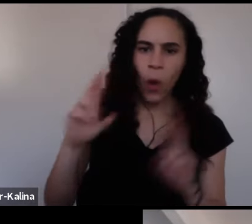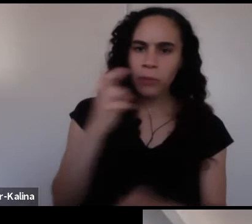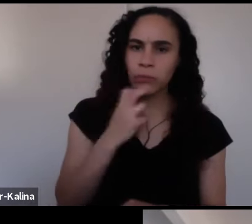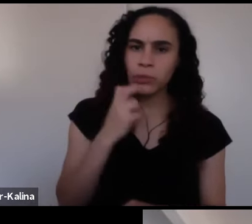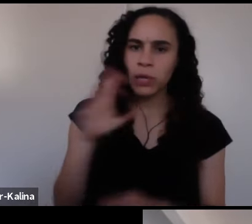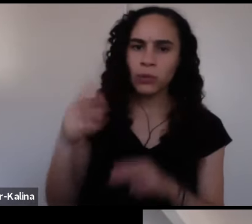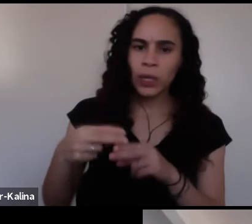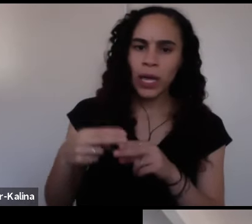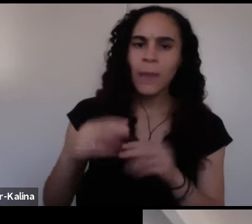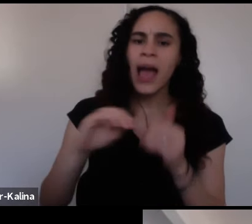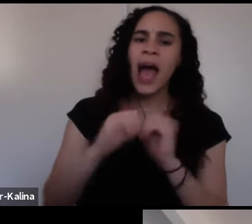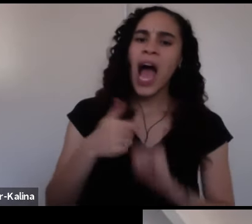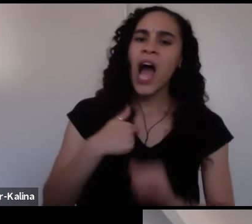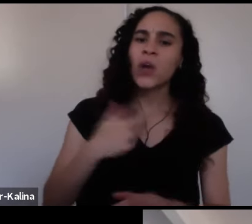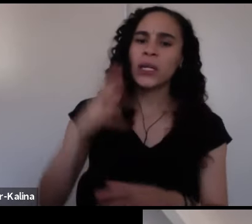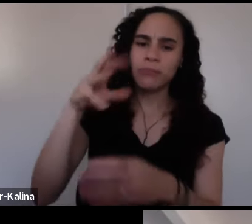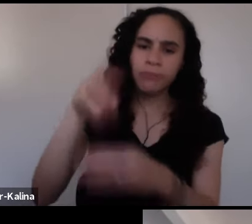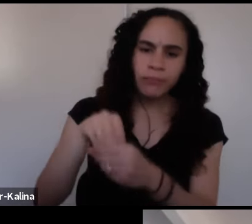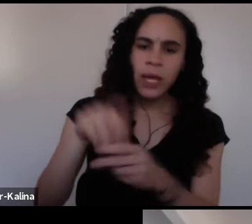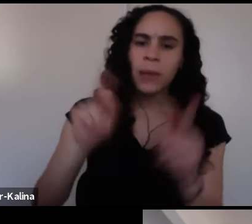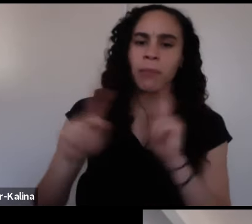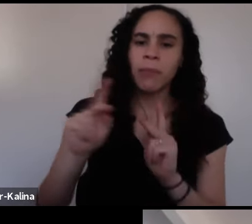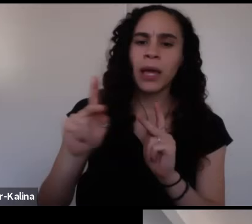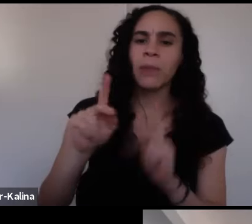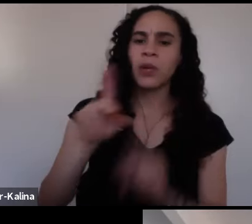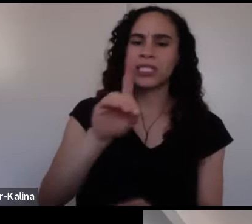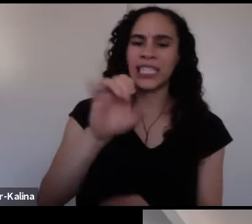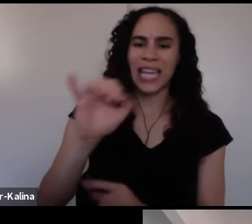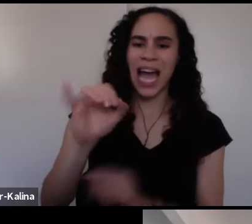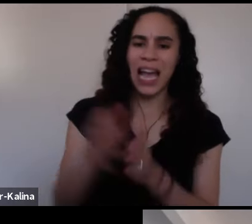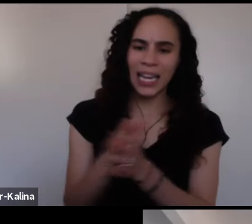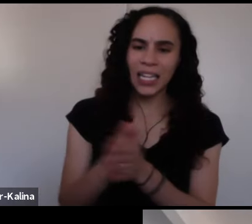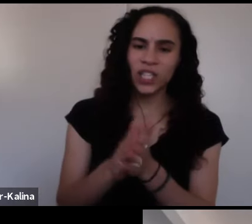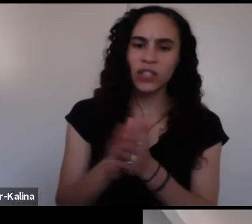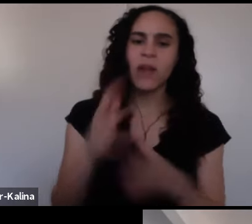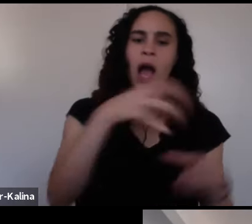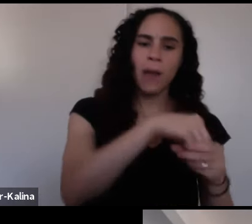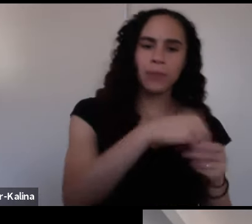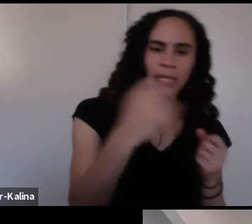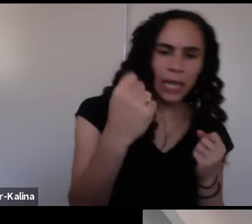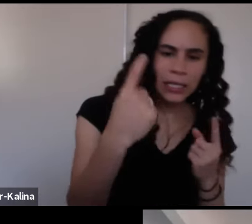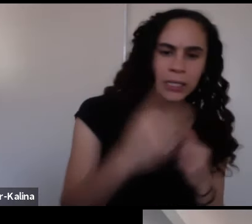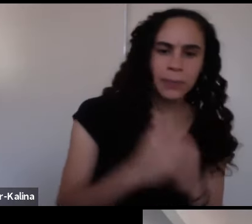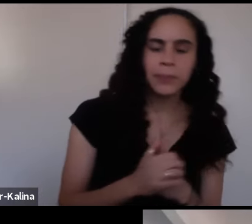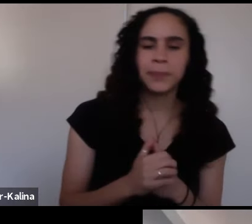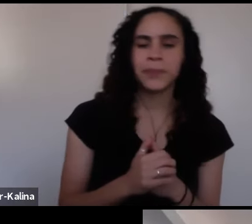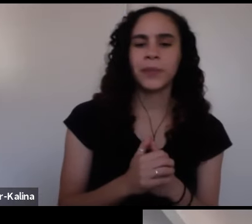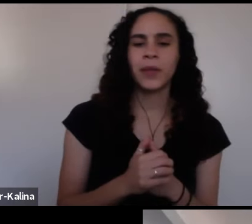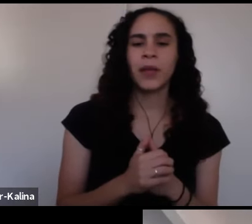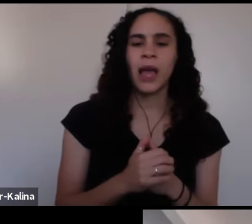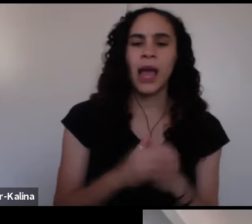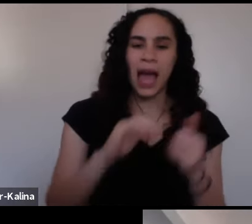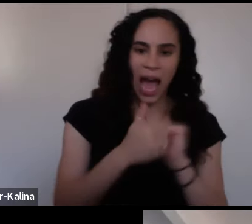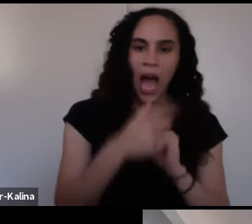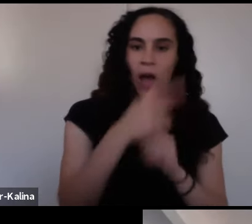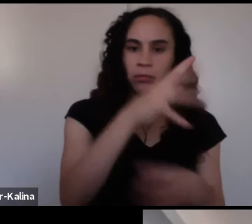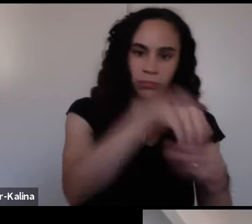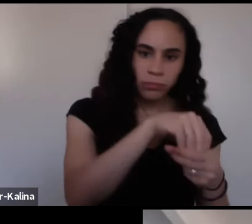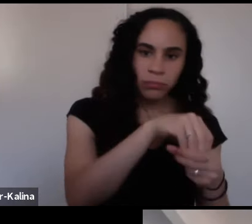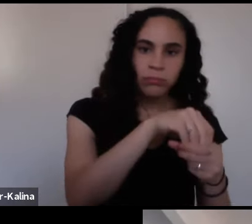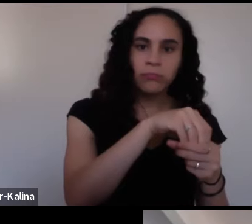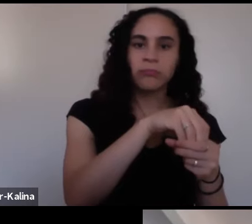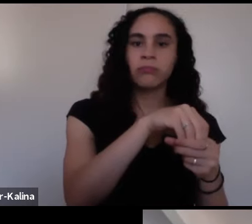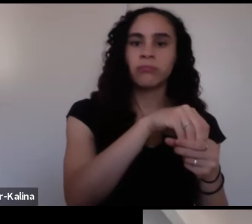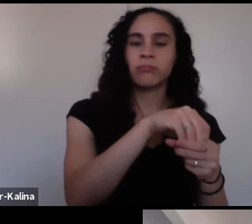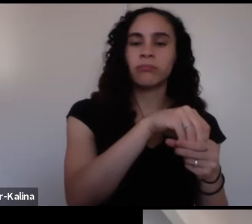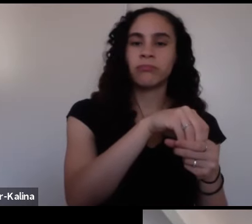in to DEI initiatives, opt into empathy? How do we get them to opt in from the top down? Those of us doing the work